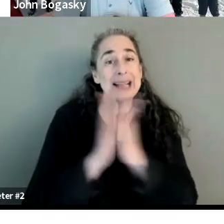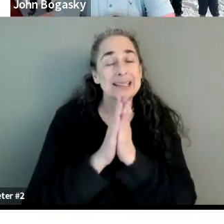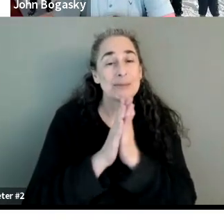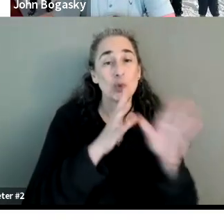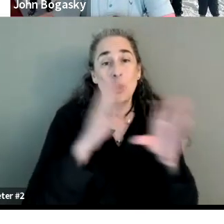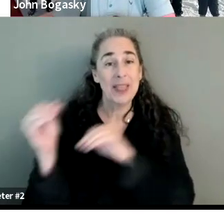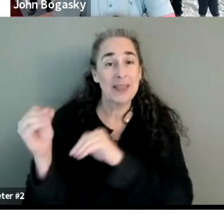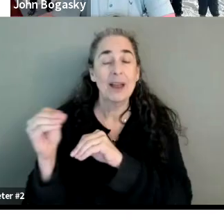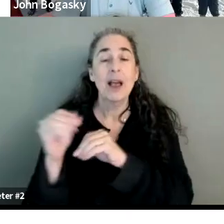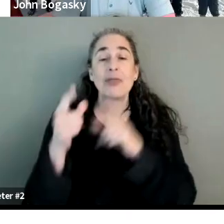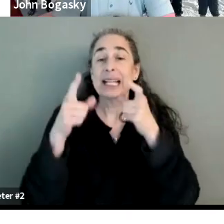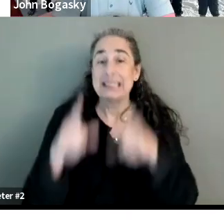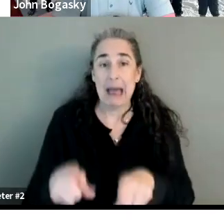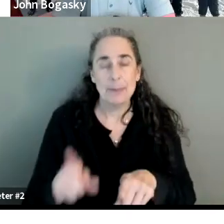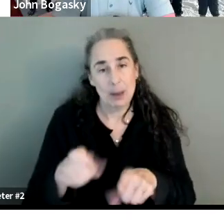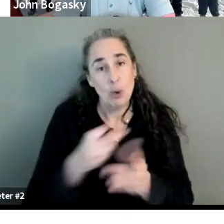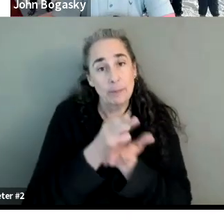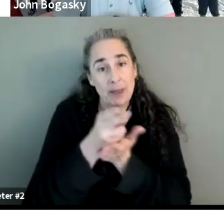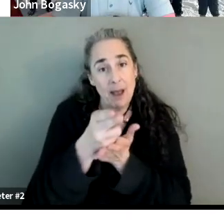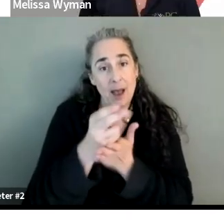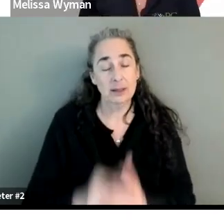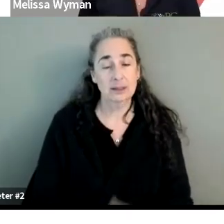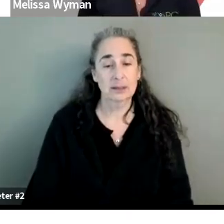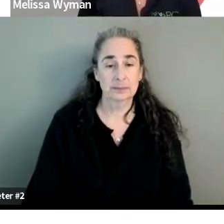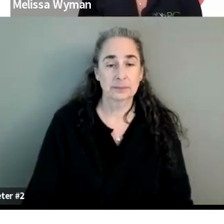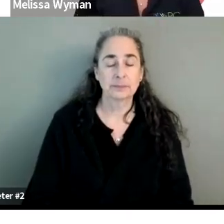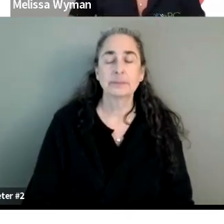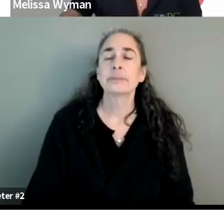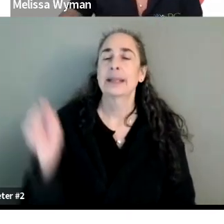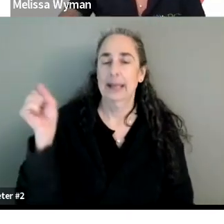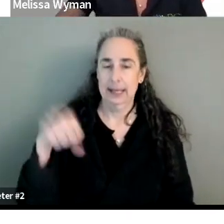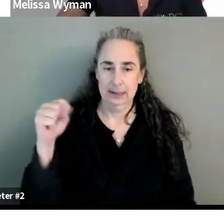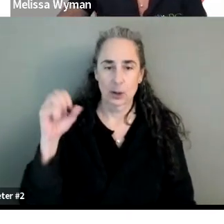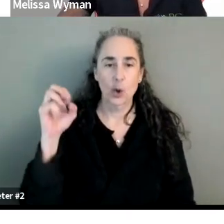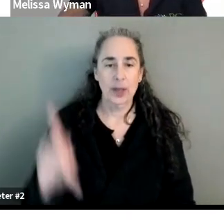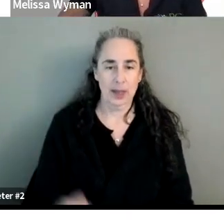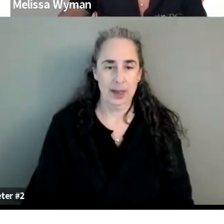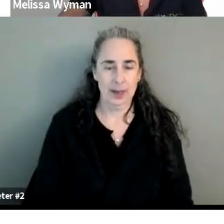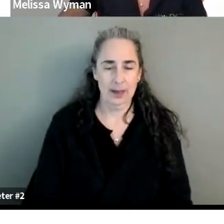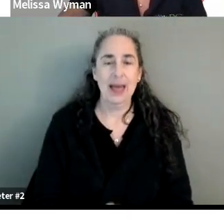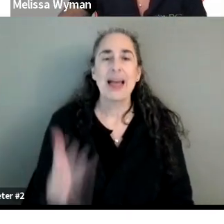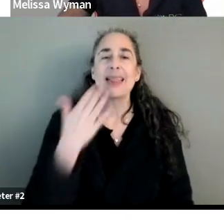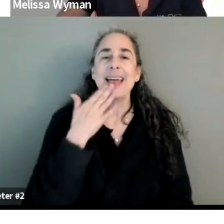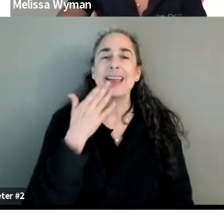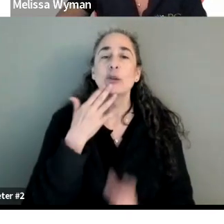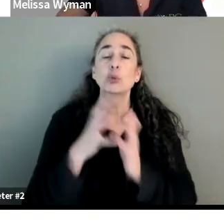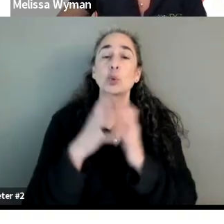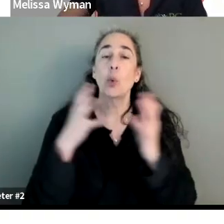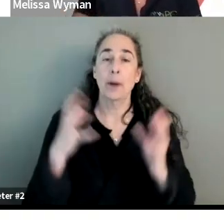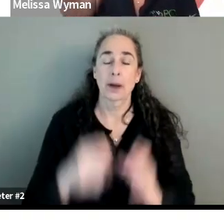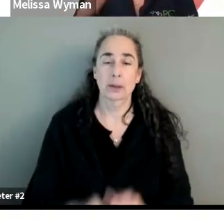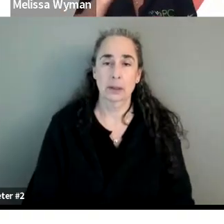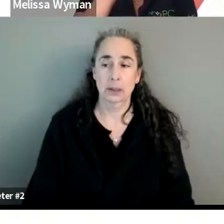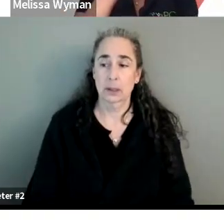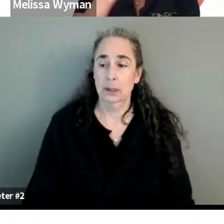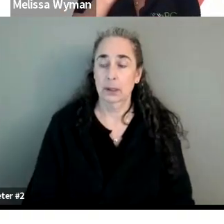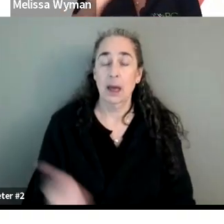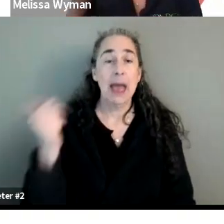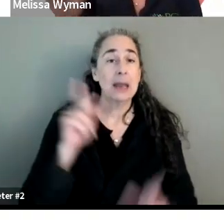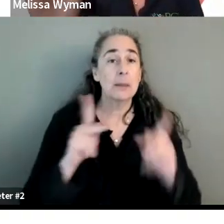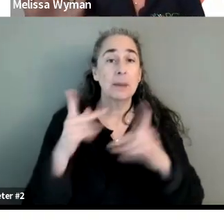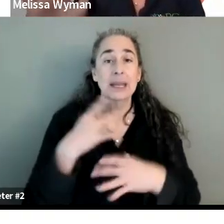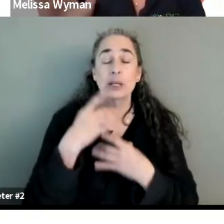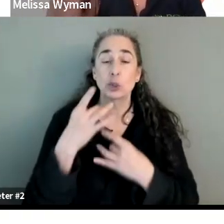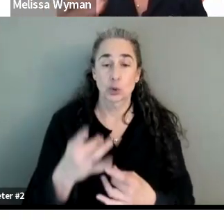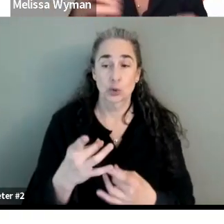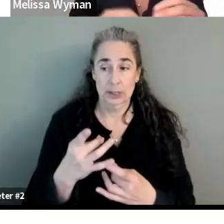to sugarcoat it. Yes. Okay, well, thank you so much. So, if anybody is